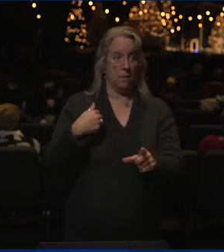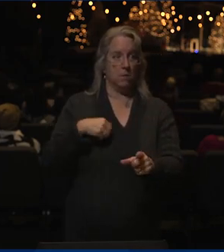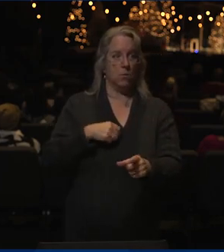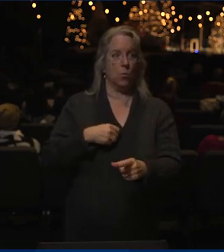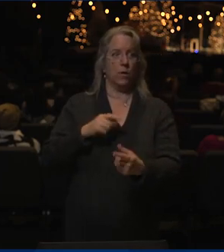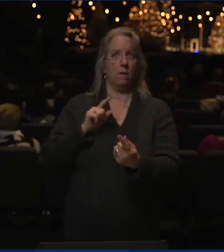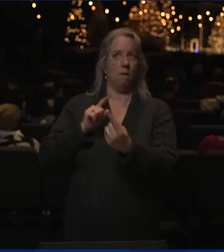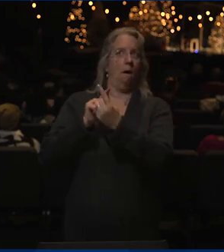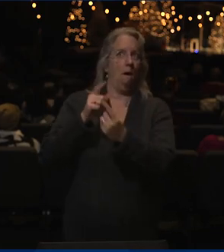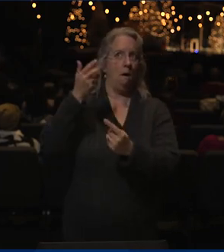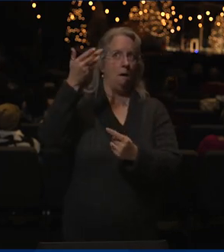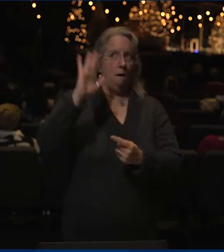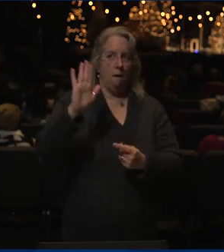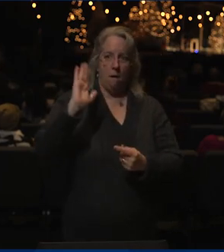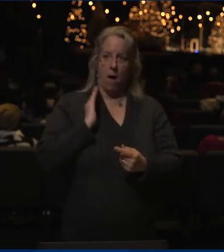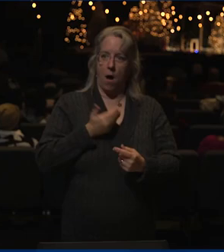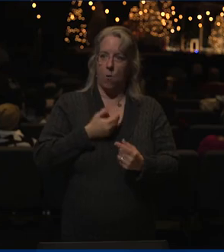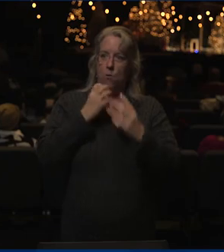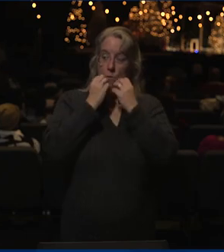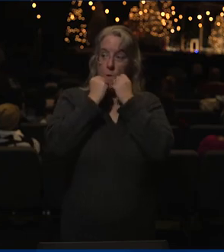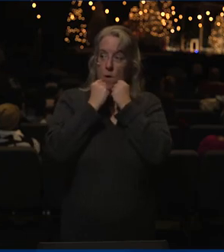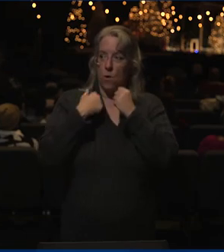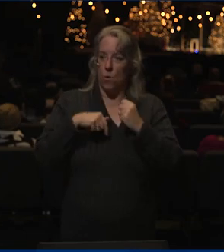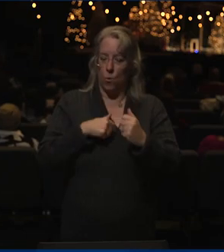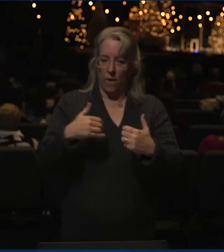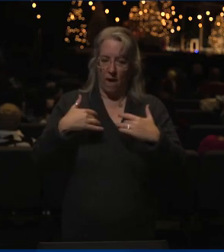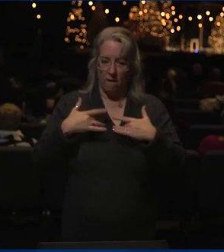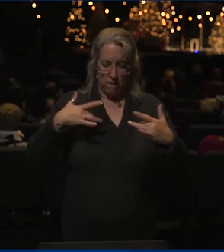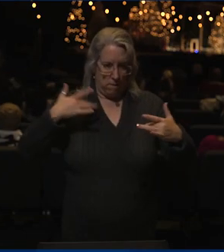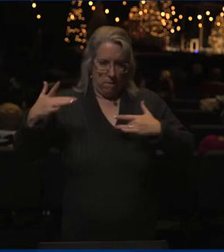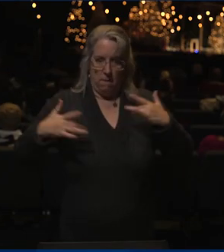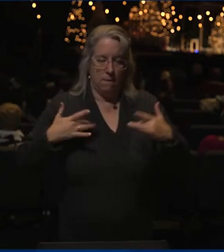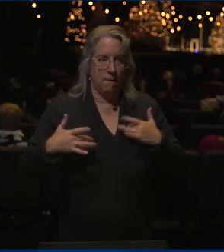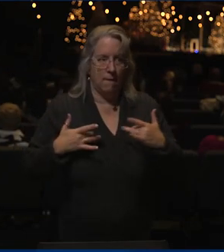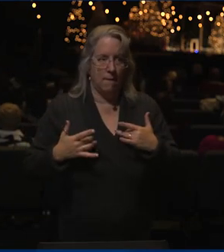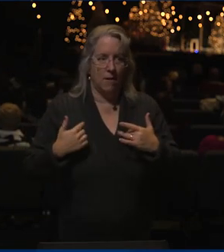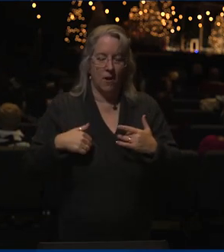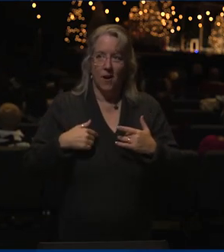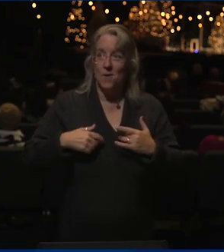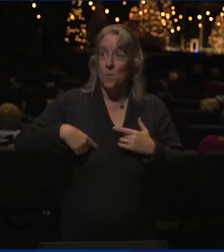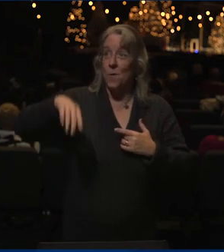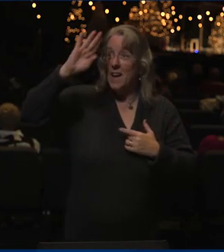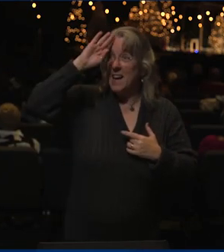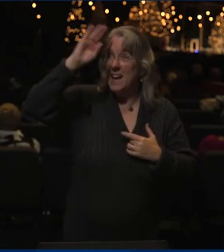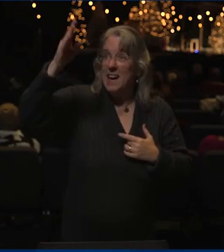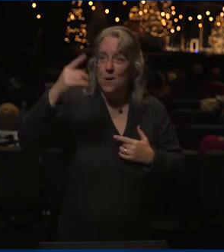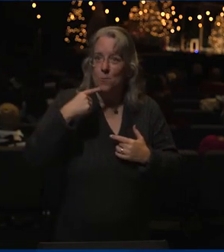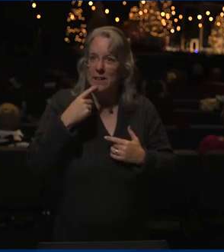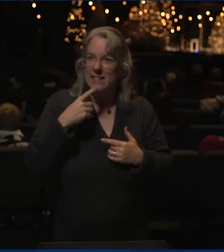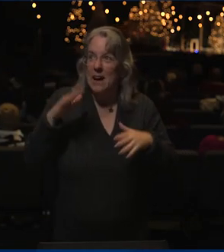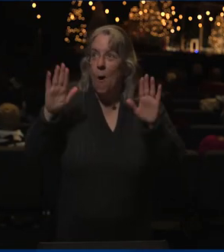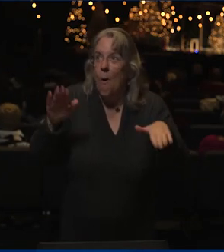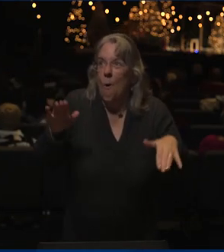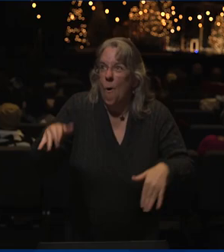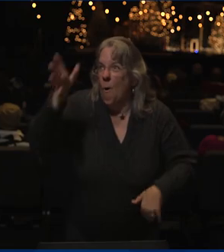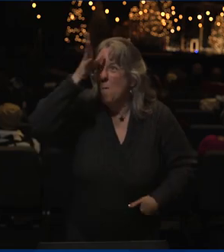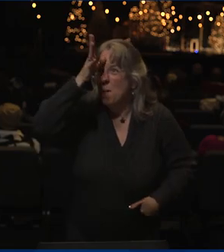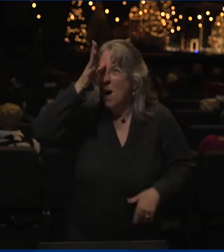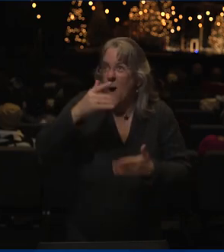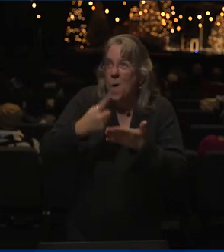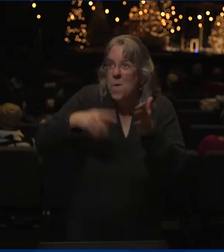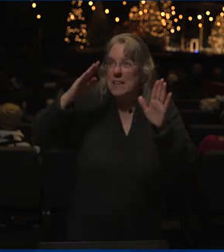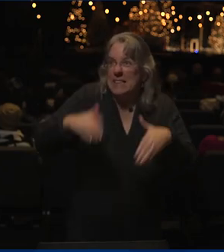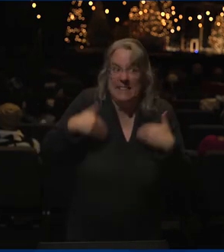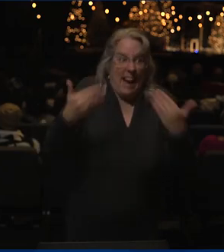adventurously expectant. And we greet God with a childlike, what's next, Papa? Like today,